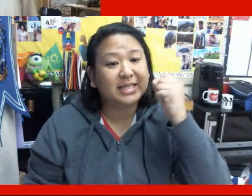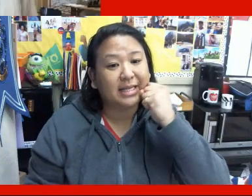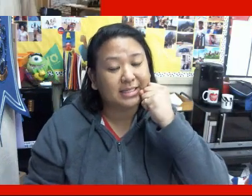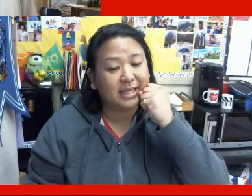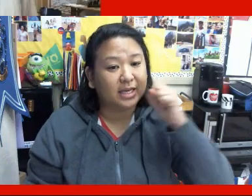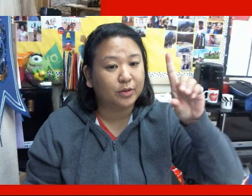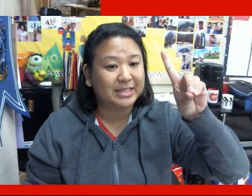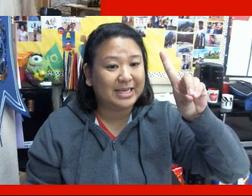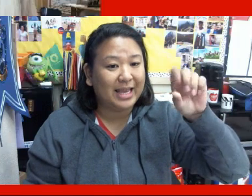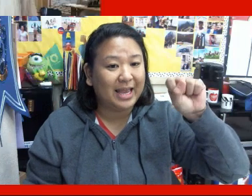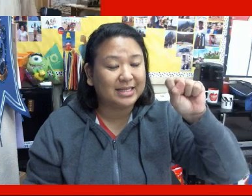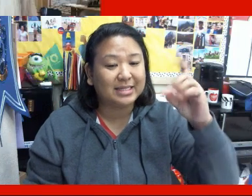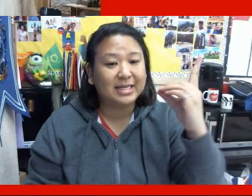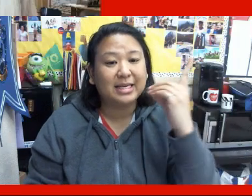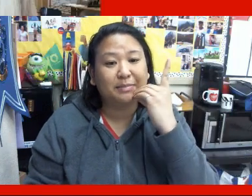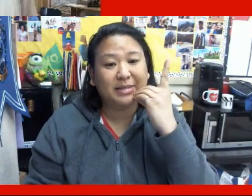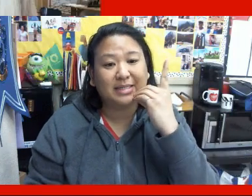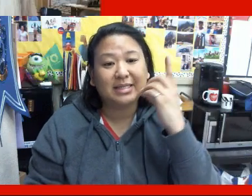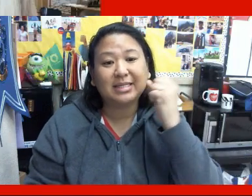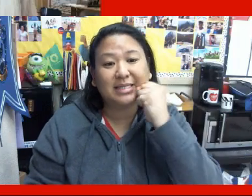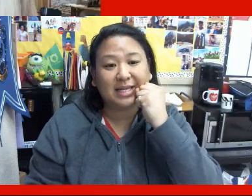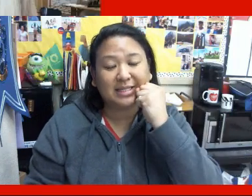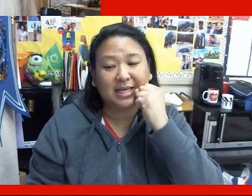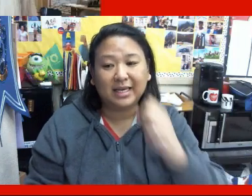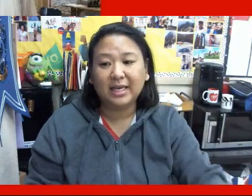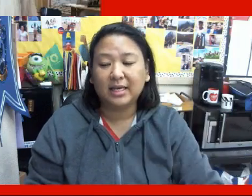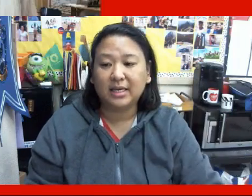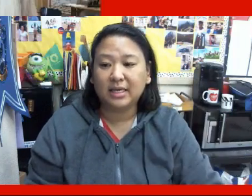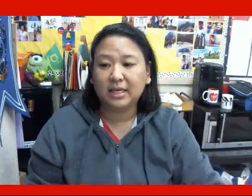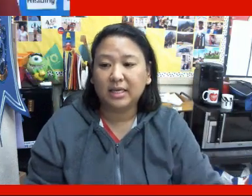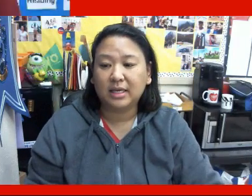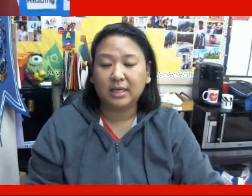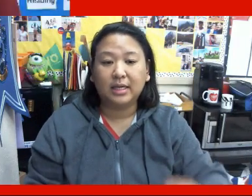Mrs. Sidansky goes DS, Mrs. Sidansky.